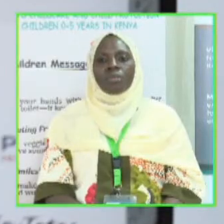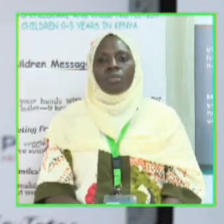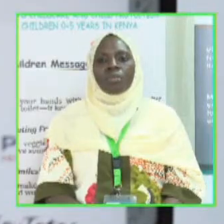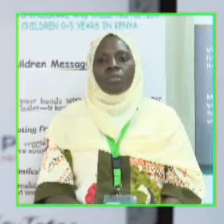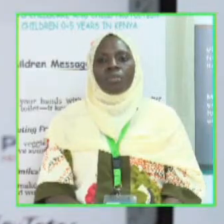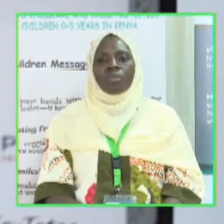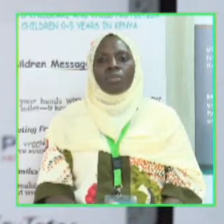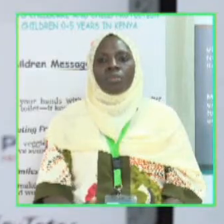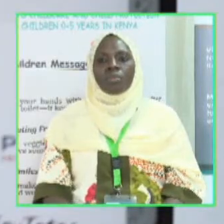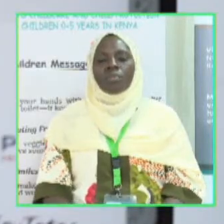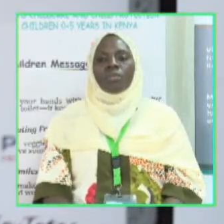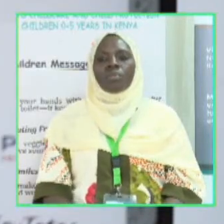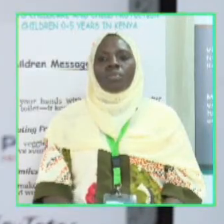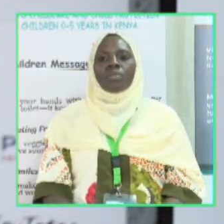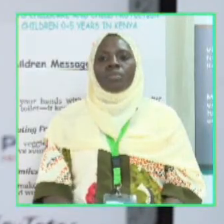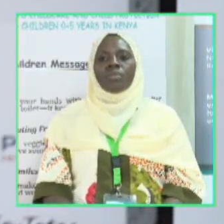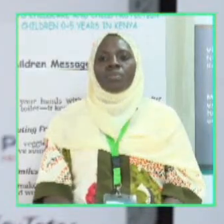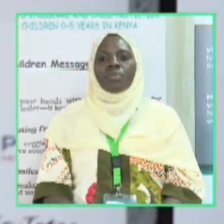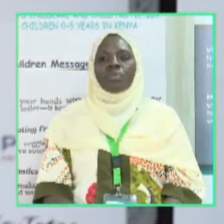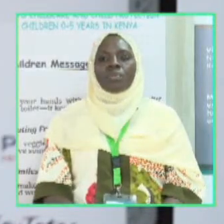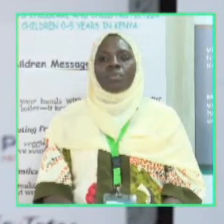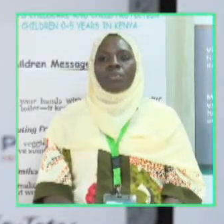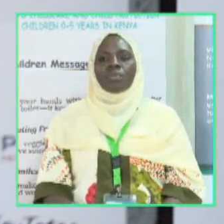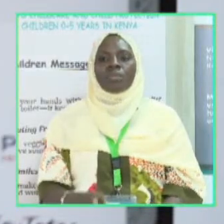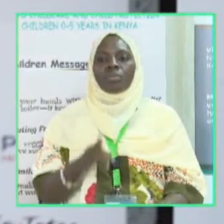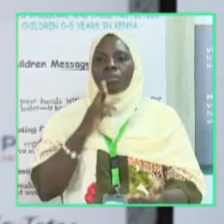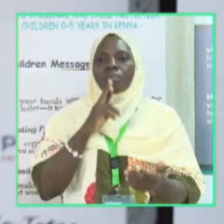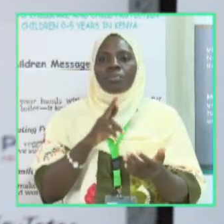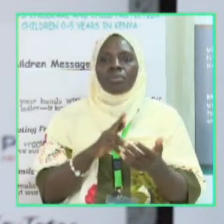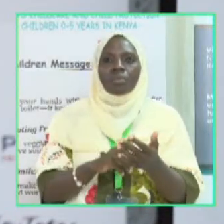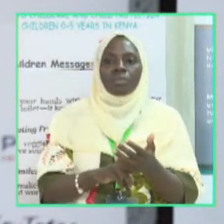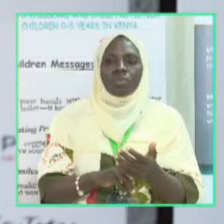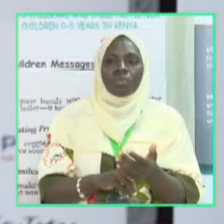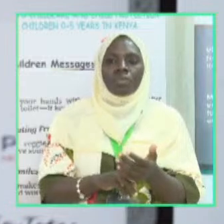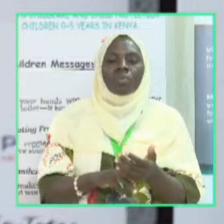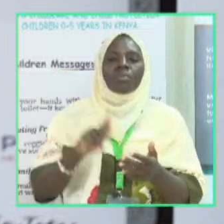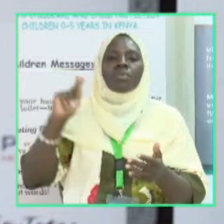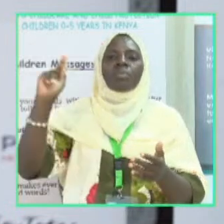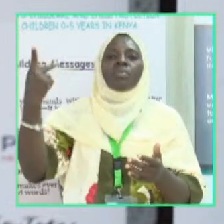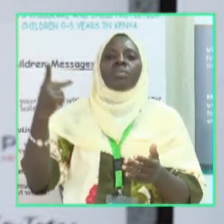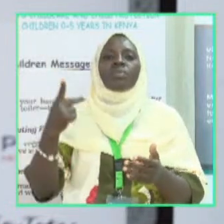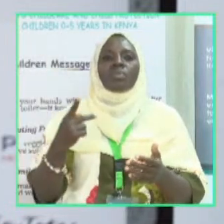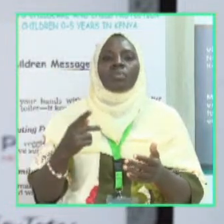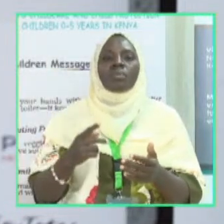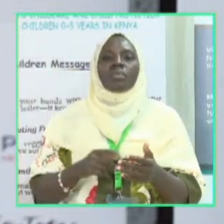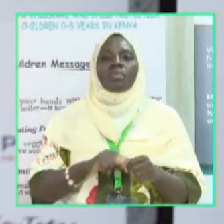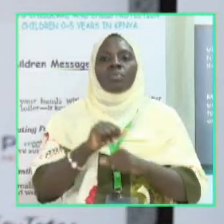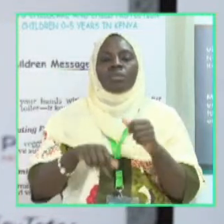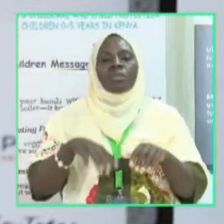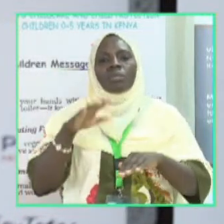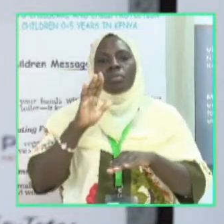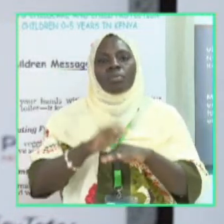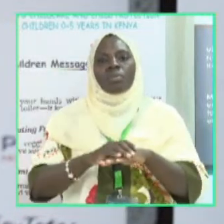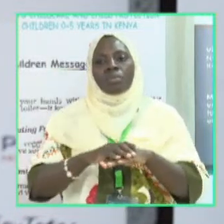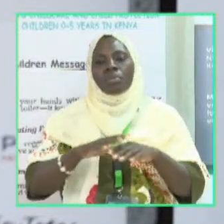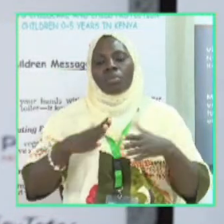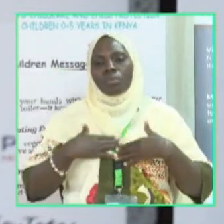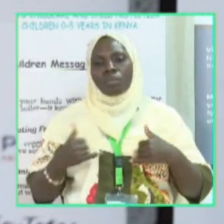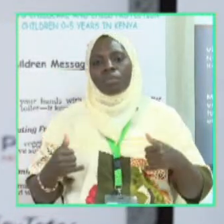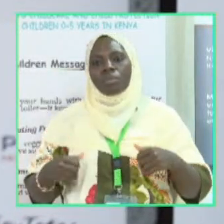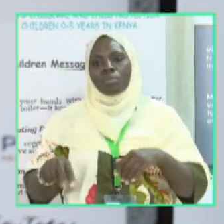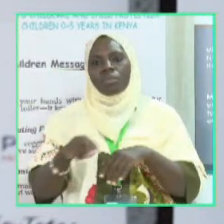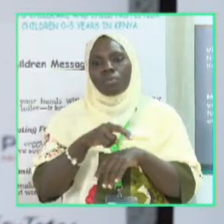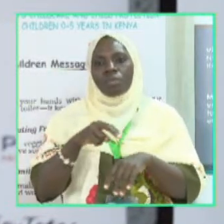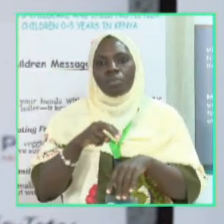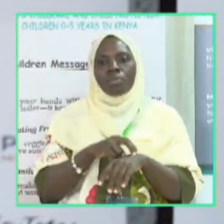are making in relation to policy environment in Kenya? Under good health, nationally, we are saying this is